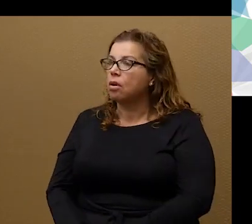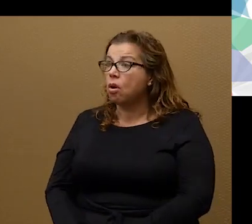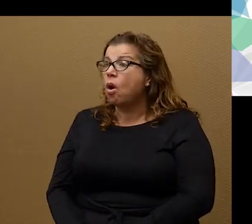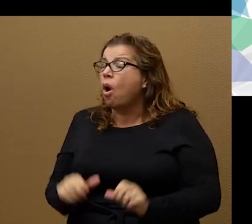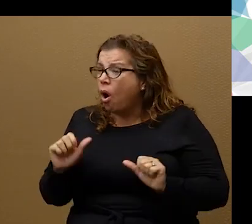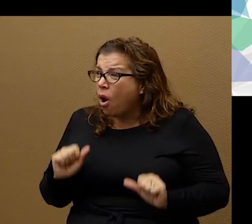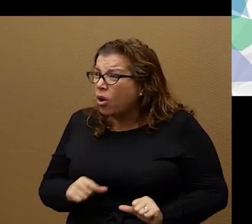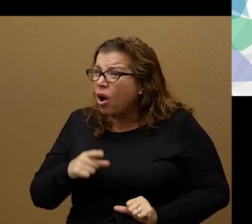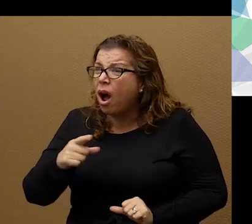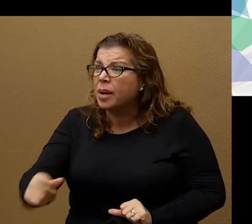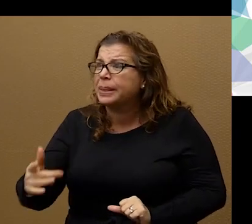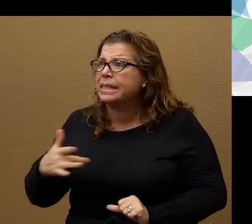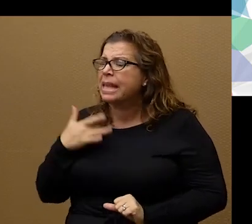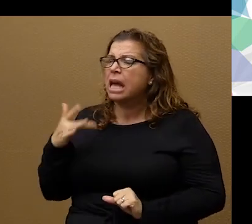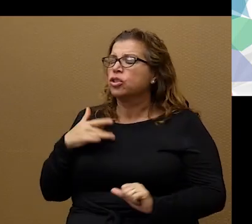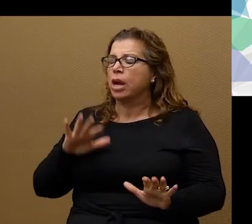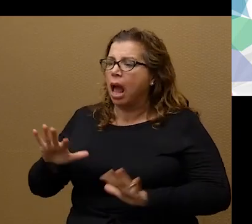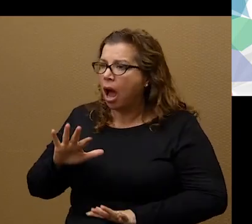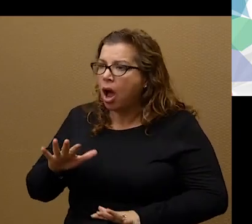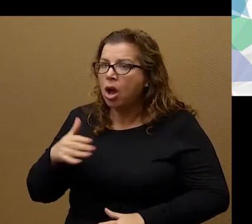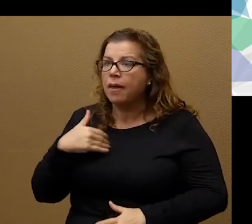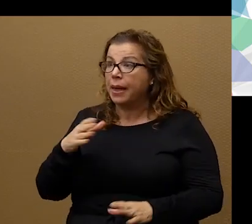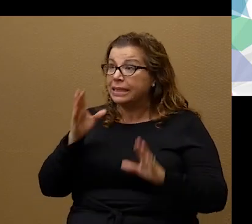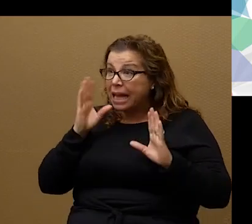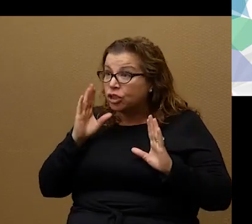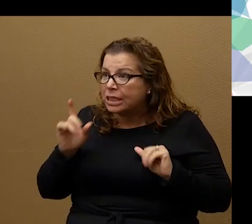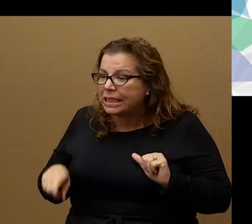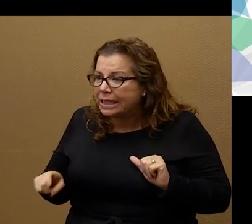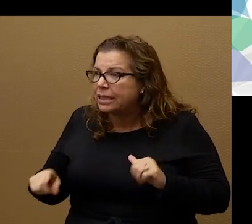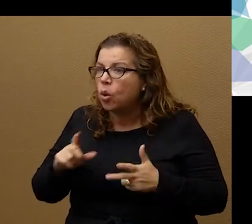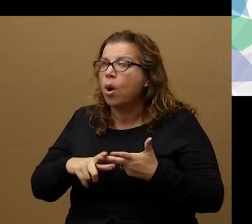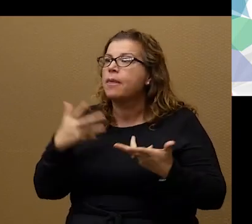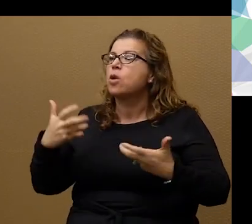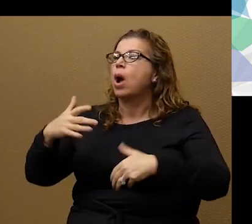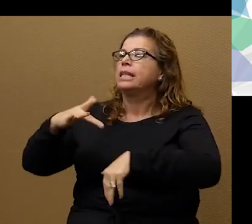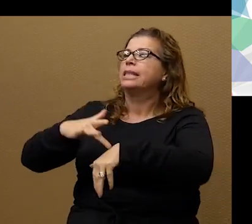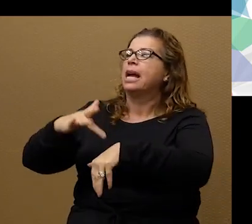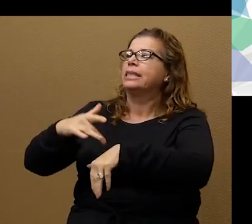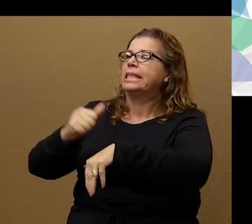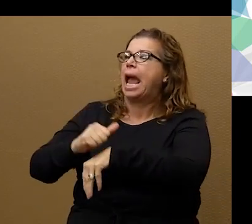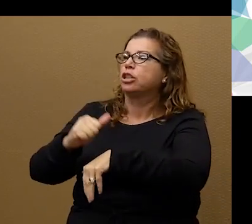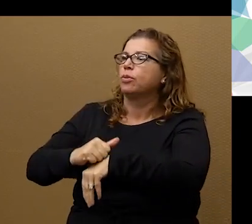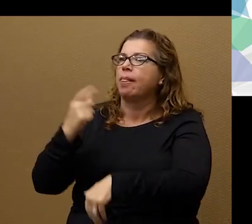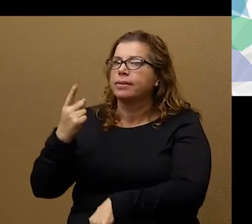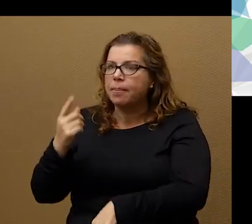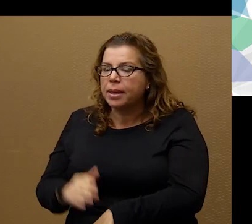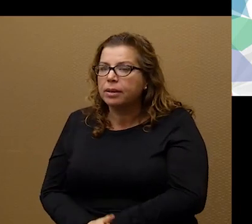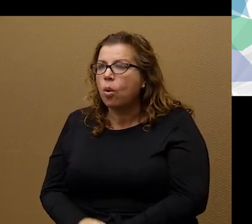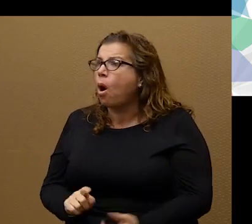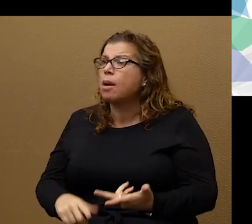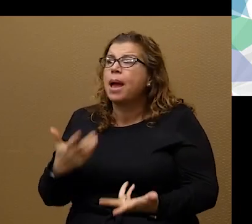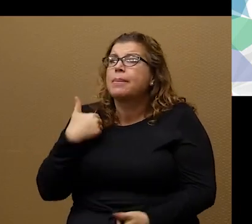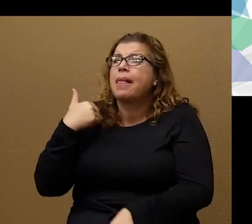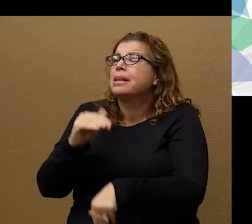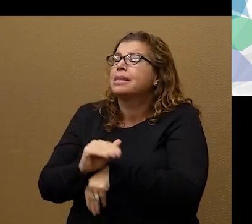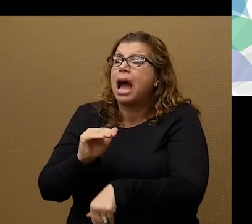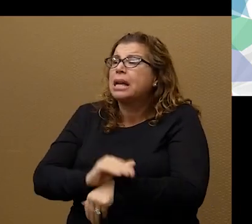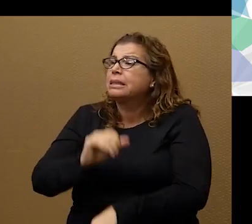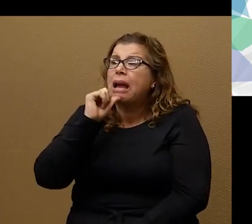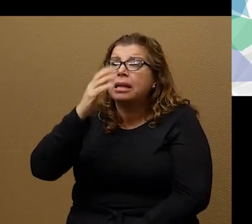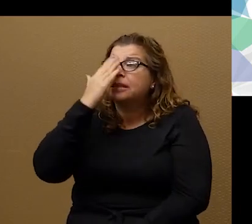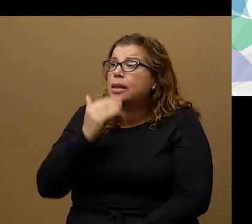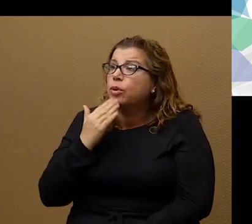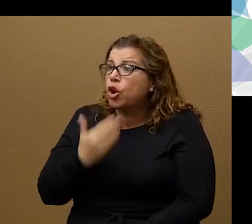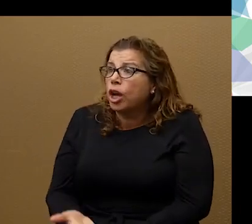the sensory piece. It could be attention. It could be they want something tangible. It could be that they had a horrible night last night